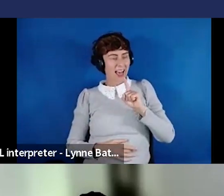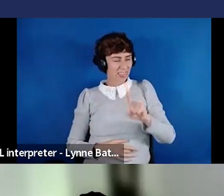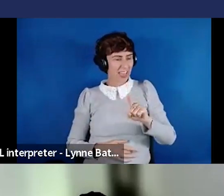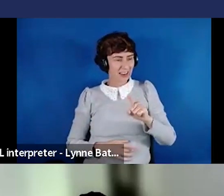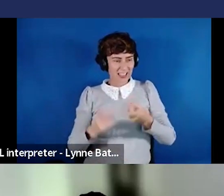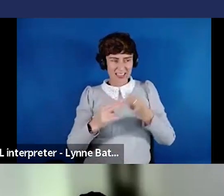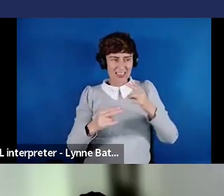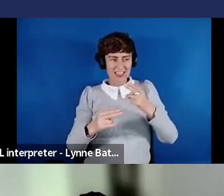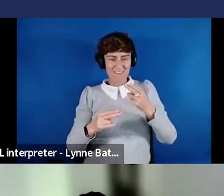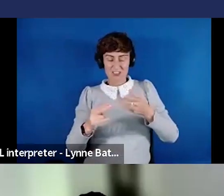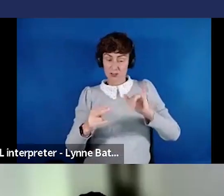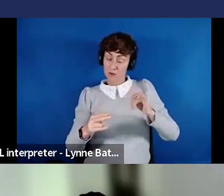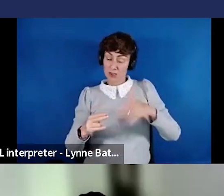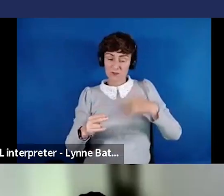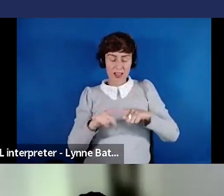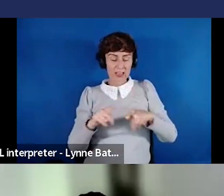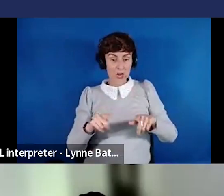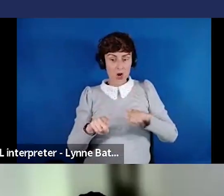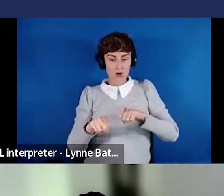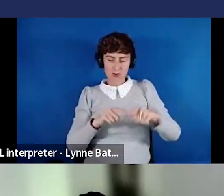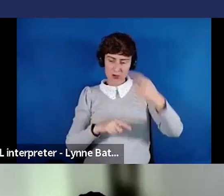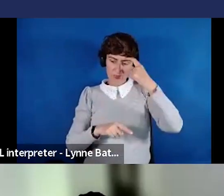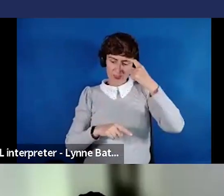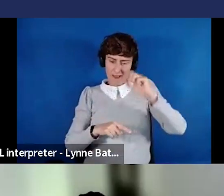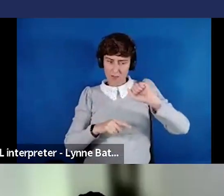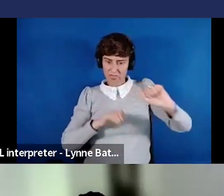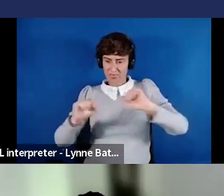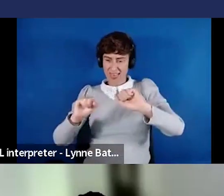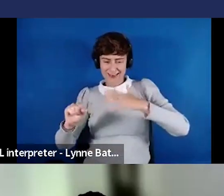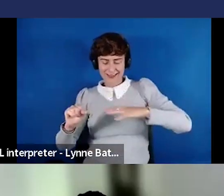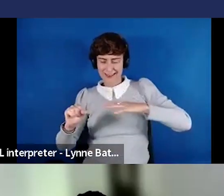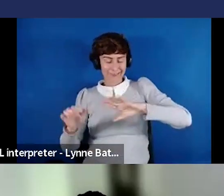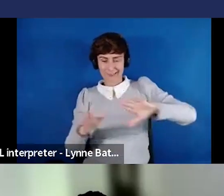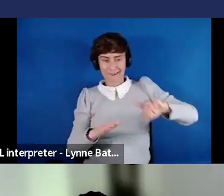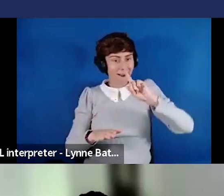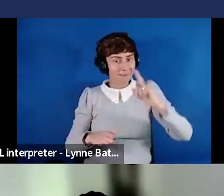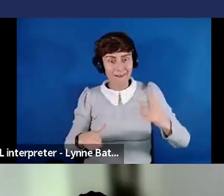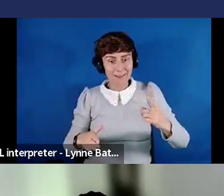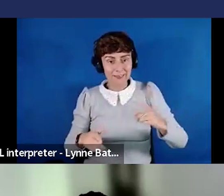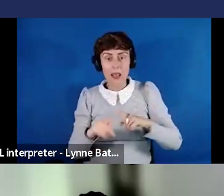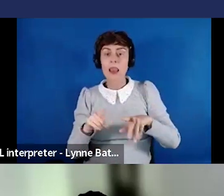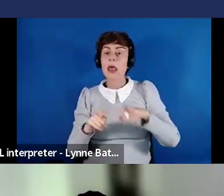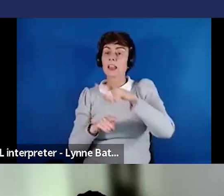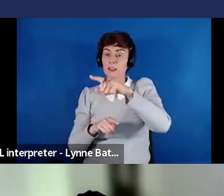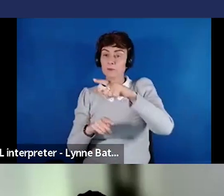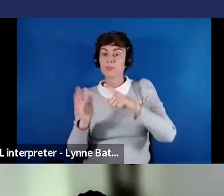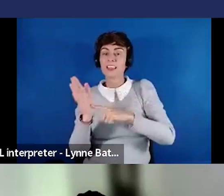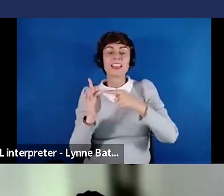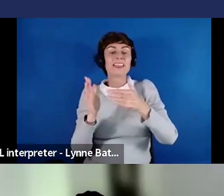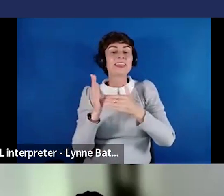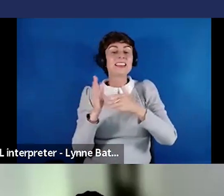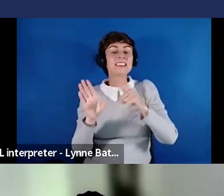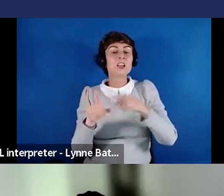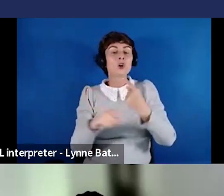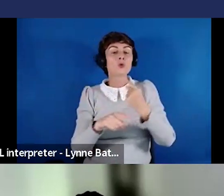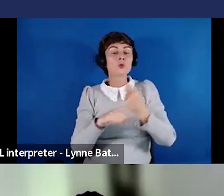squashed out. So thinking about, you know, making space for dads. You know, Lizzie, you talked about racial disparities, and we've spoken, Grace,